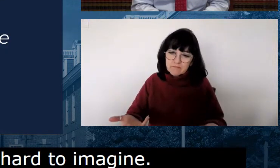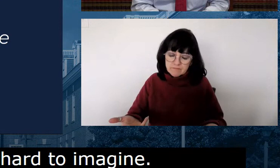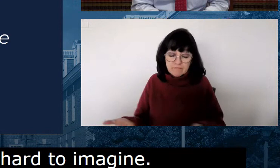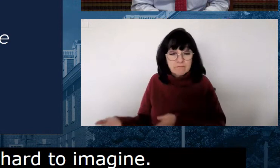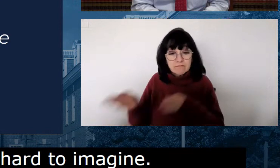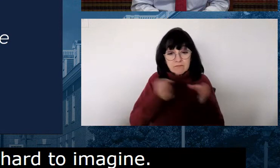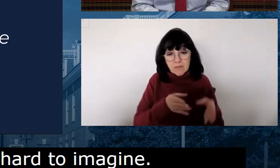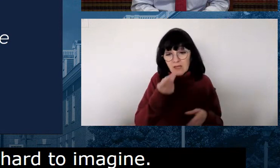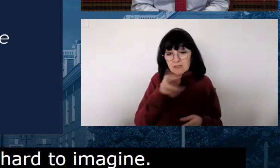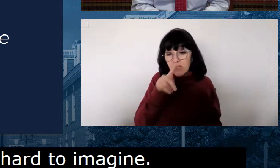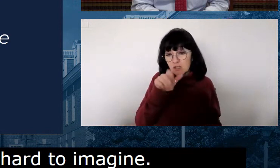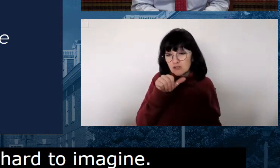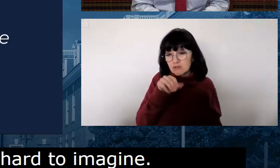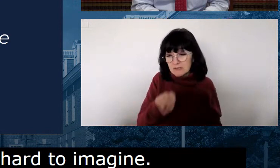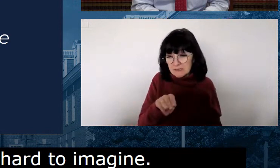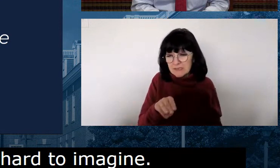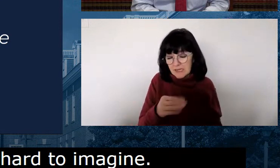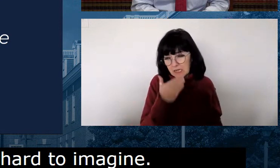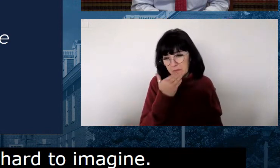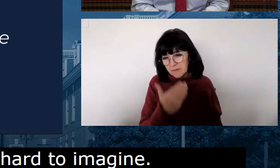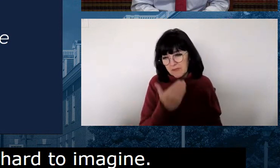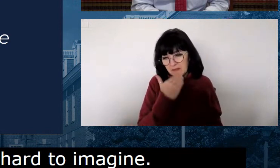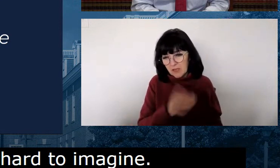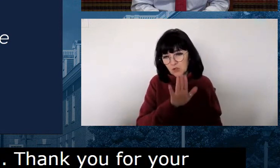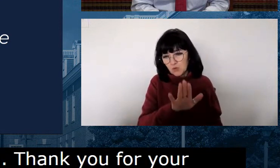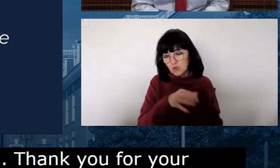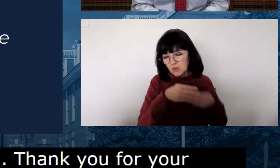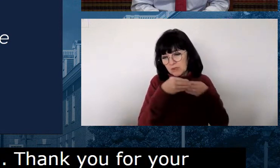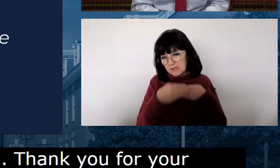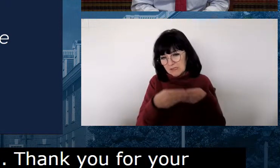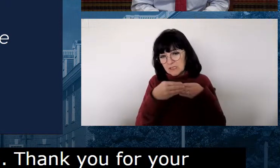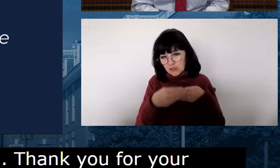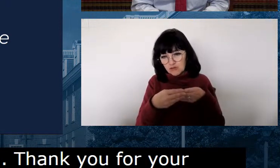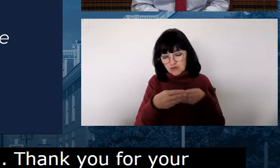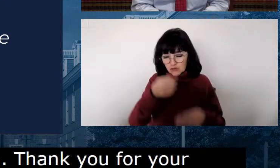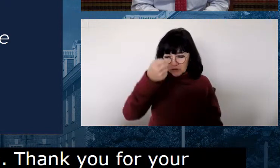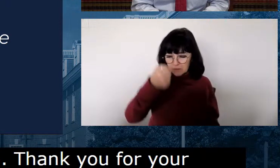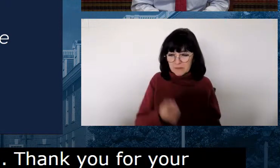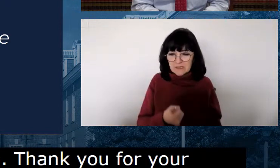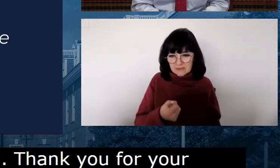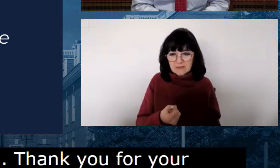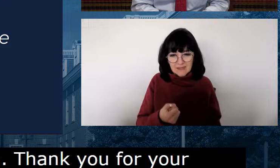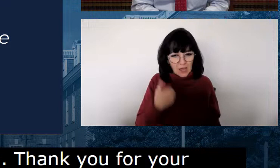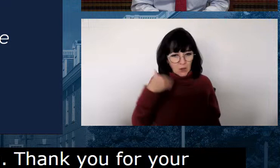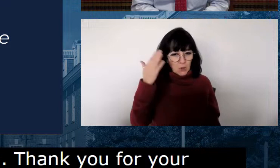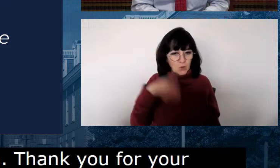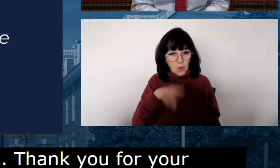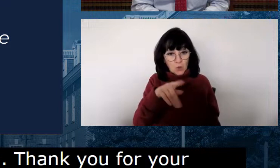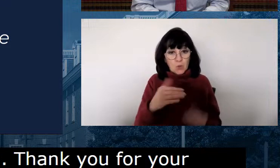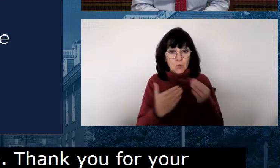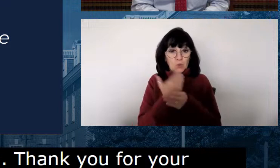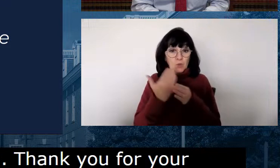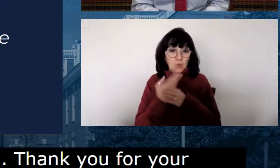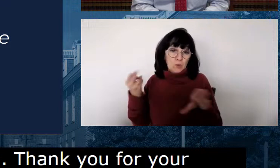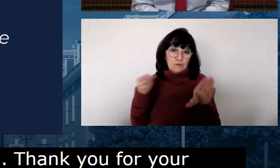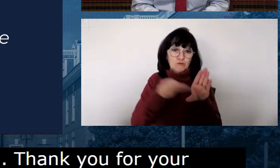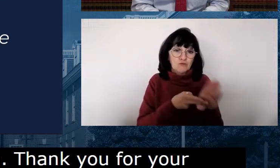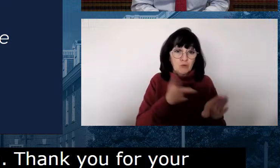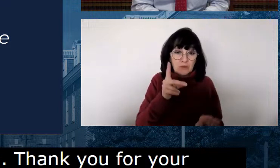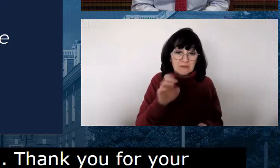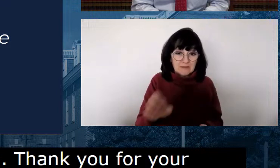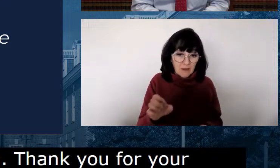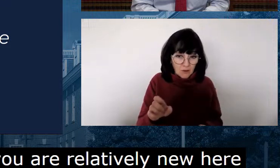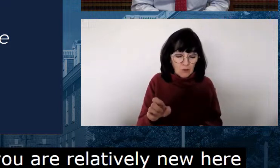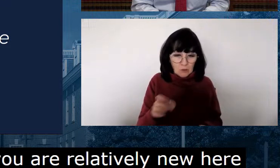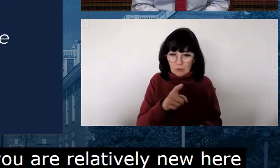for your leadership at the lower part of our state. We know you're relatively new here to Delaware, but it must seem like 10 or